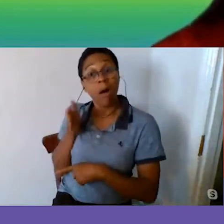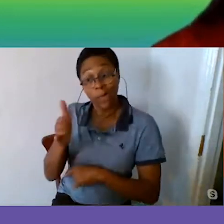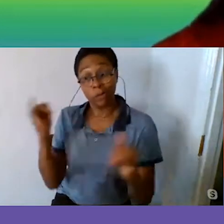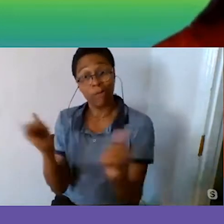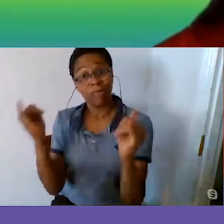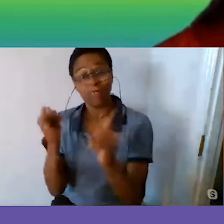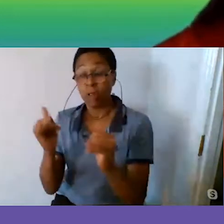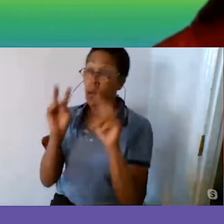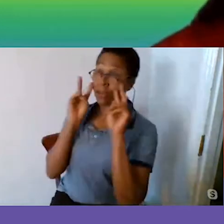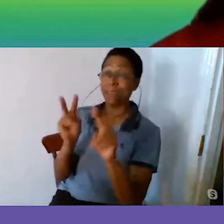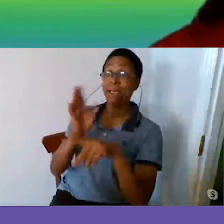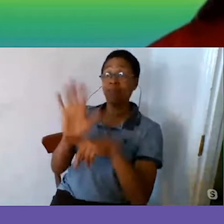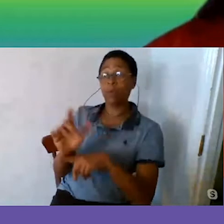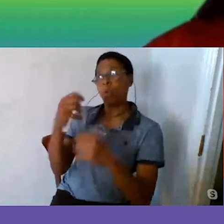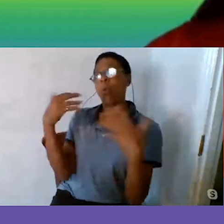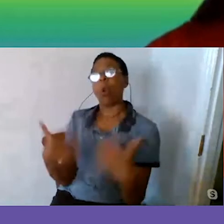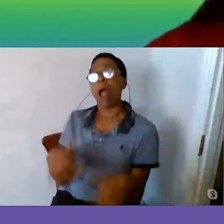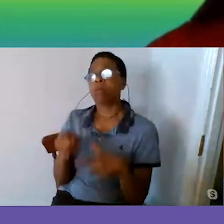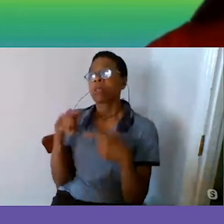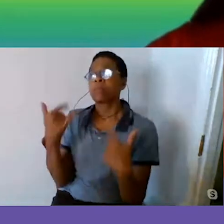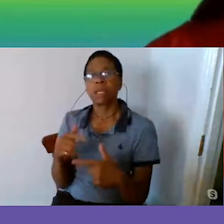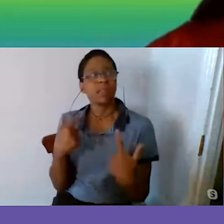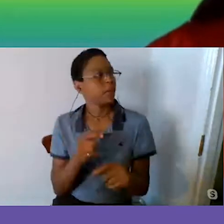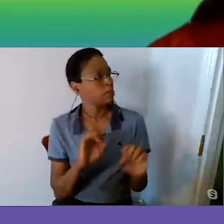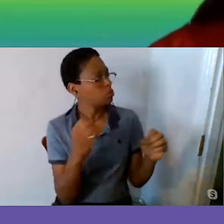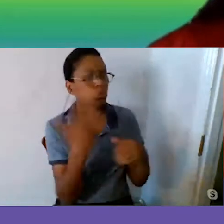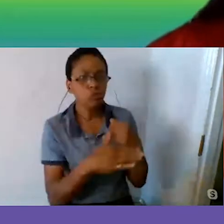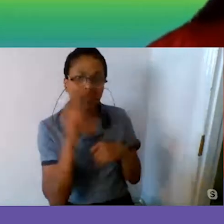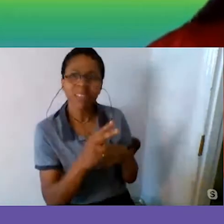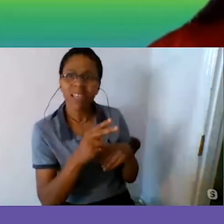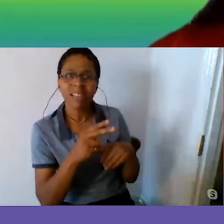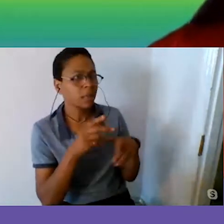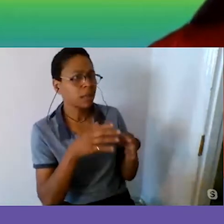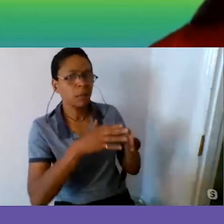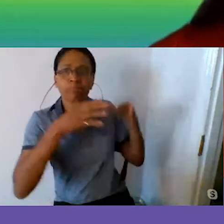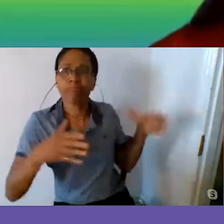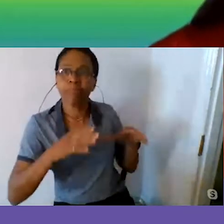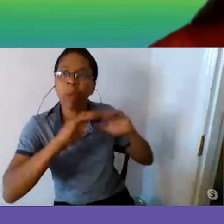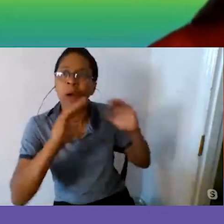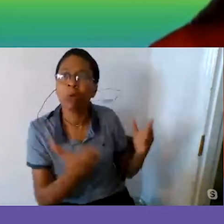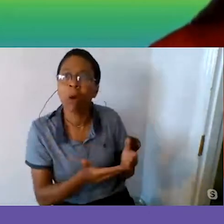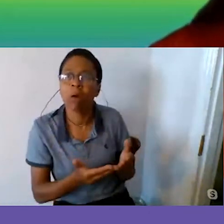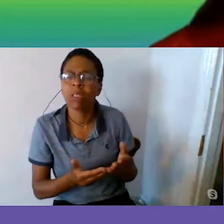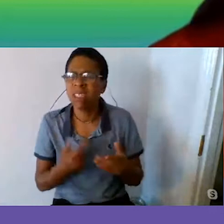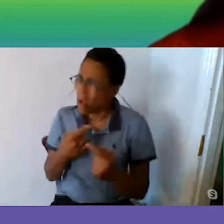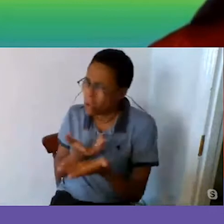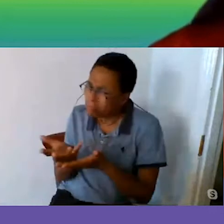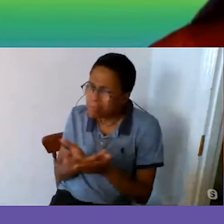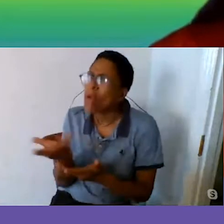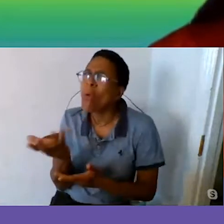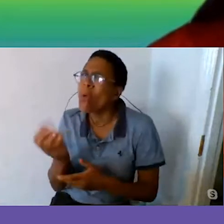then never hearing about them again. I talked to filmmakers and they'd say about the struggles getting their film to an audience,